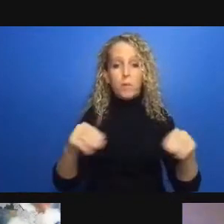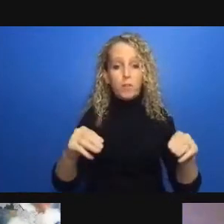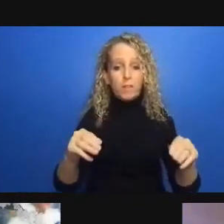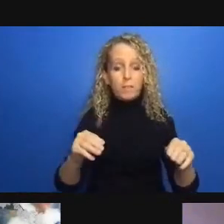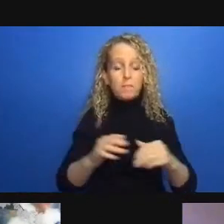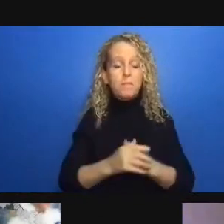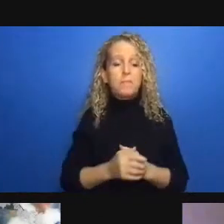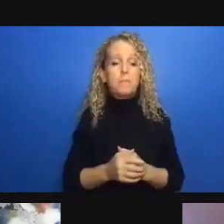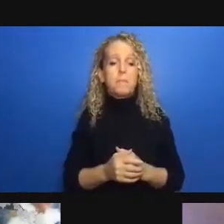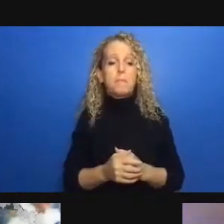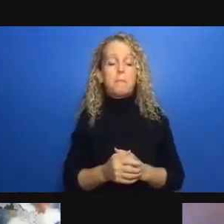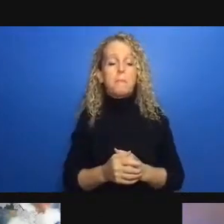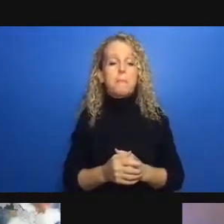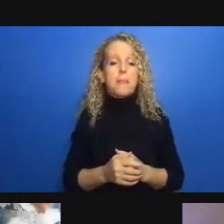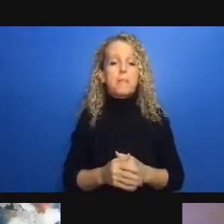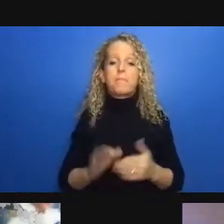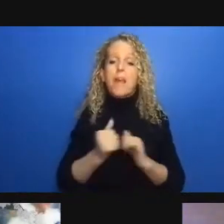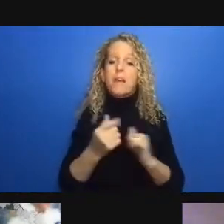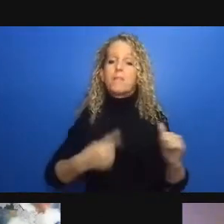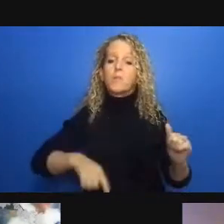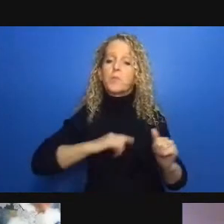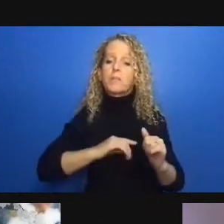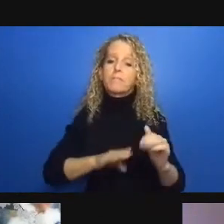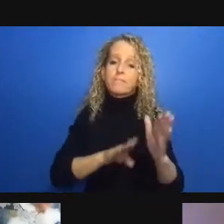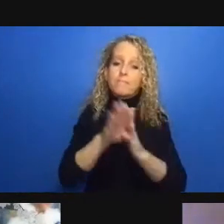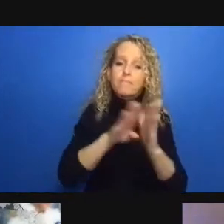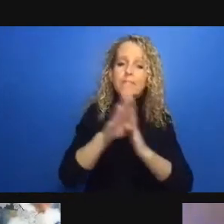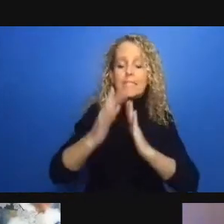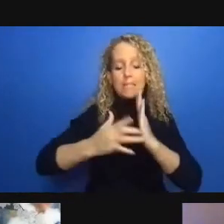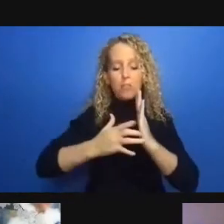develop technologies that enable this processing to be